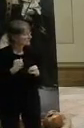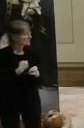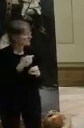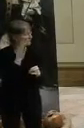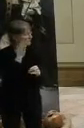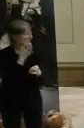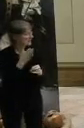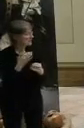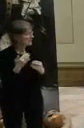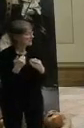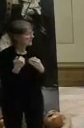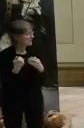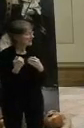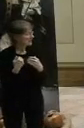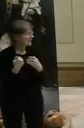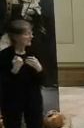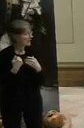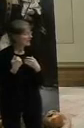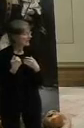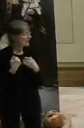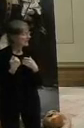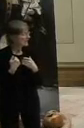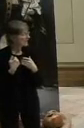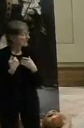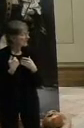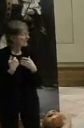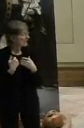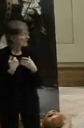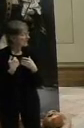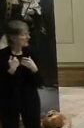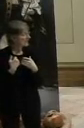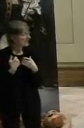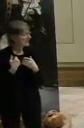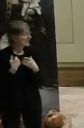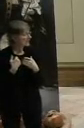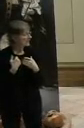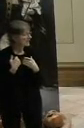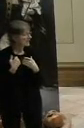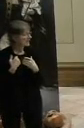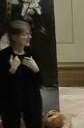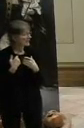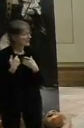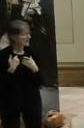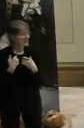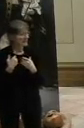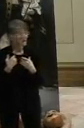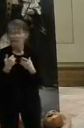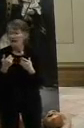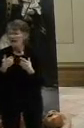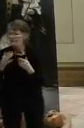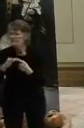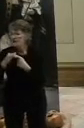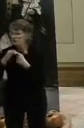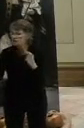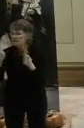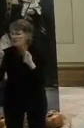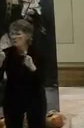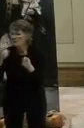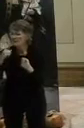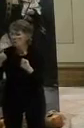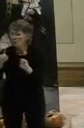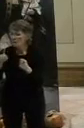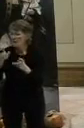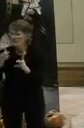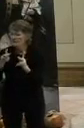a degree for our seniors who have joined the Knights of Columbus to be brought in to the Knights. And if